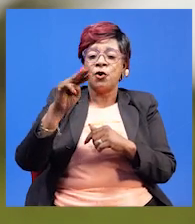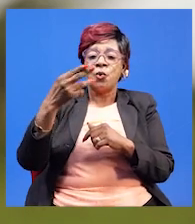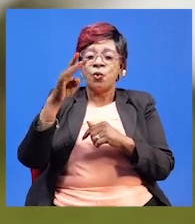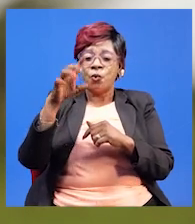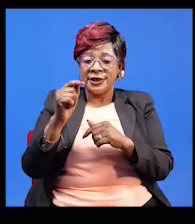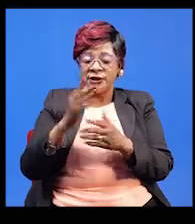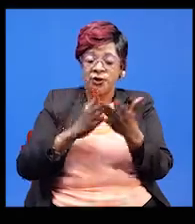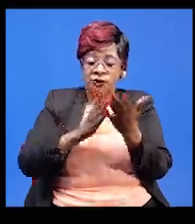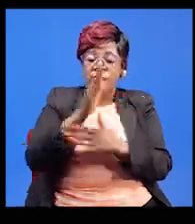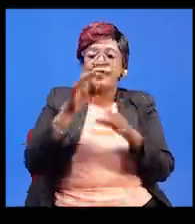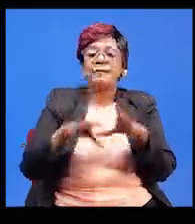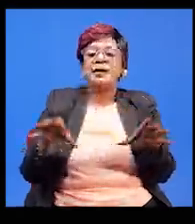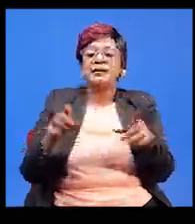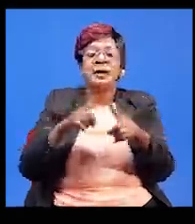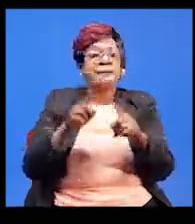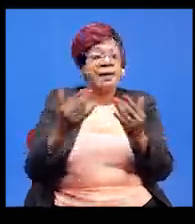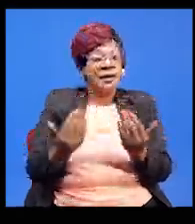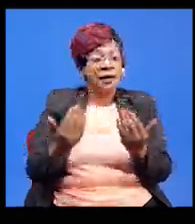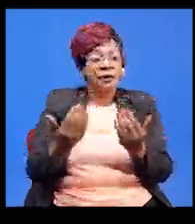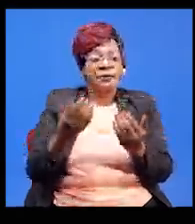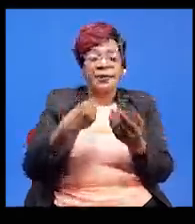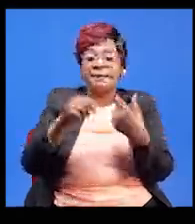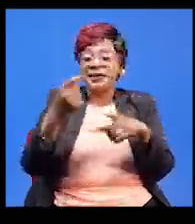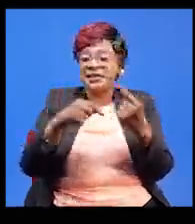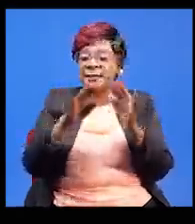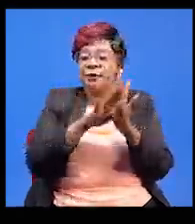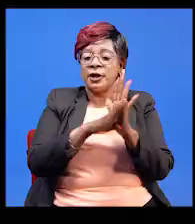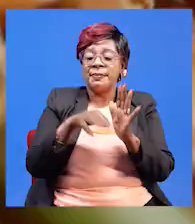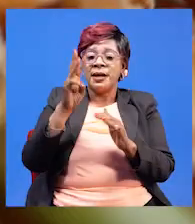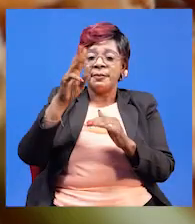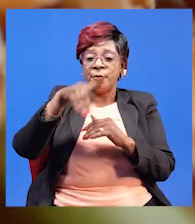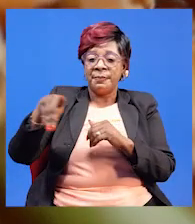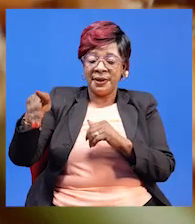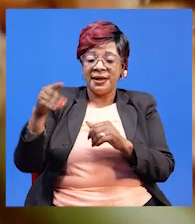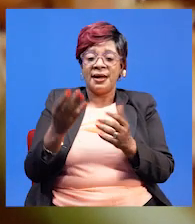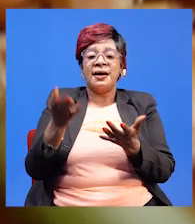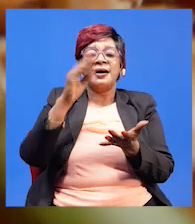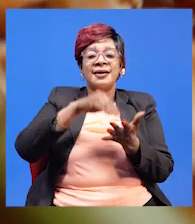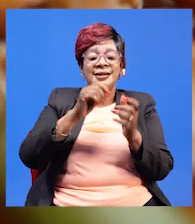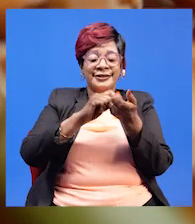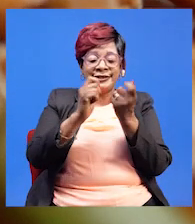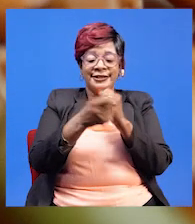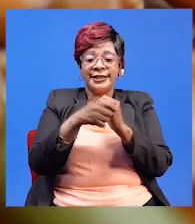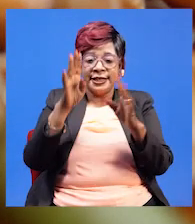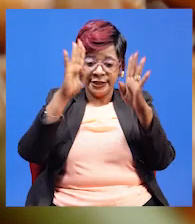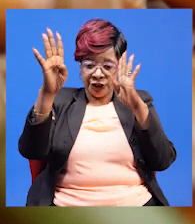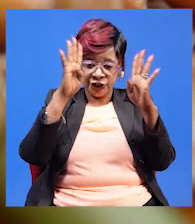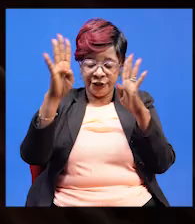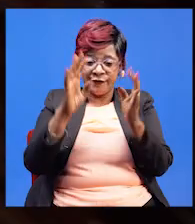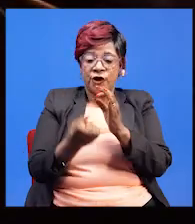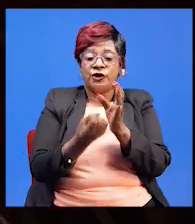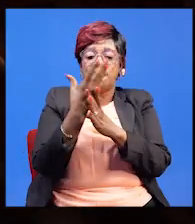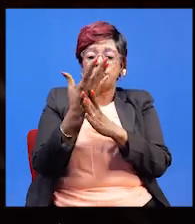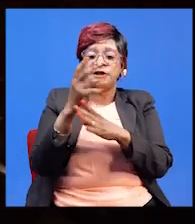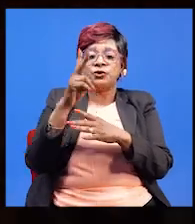sure of the market. But now, the Wheat Purchase Program WPP, a game-changing initiative launched